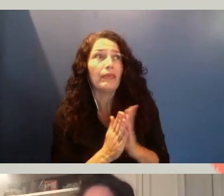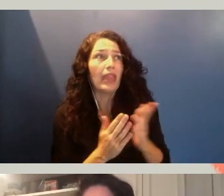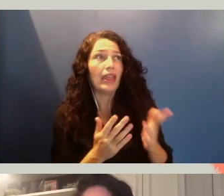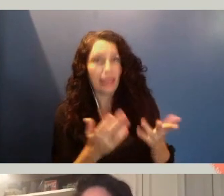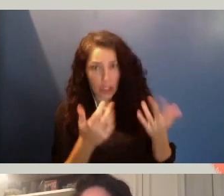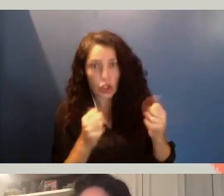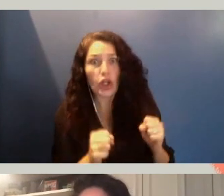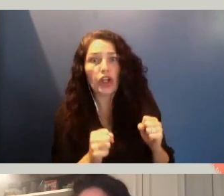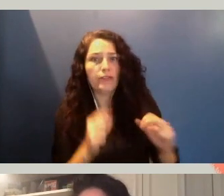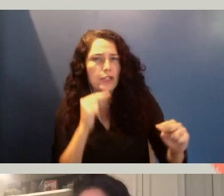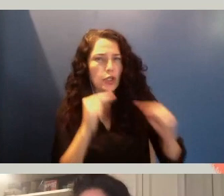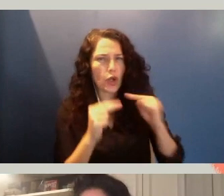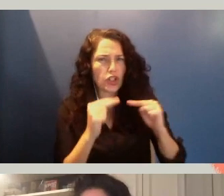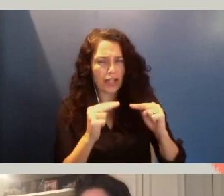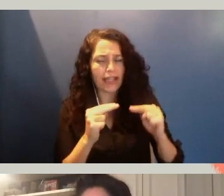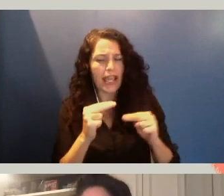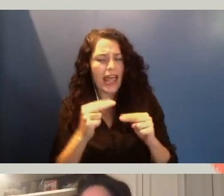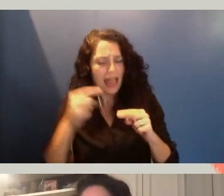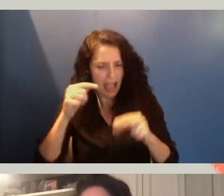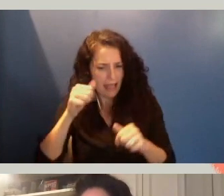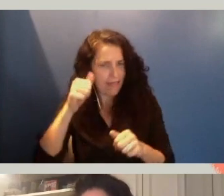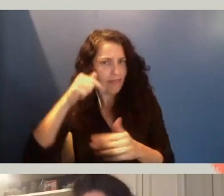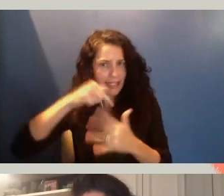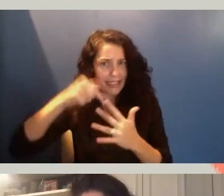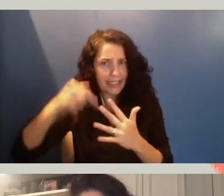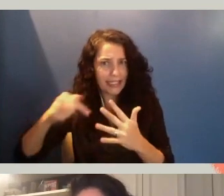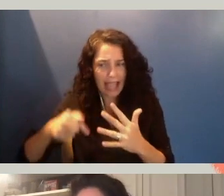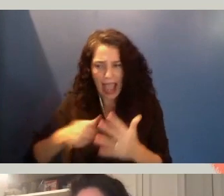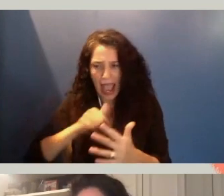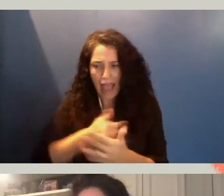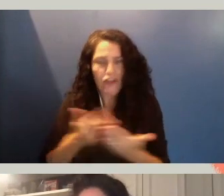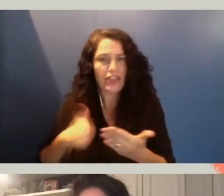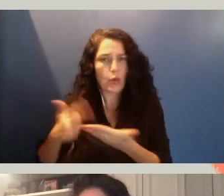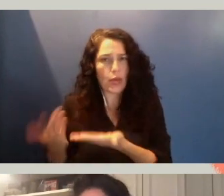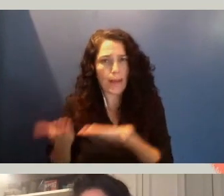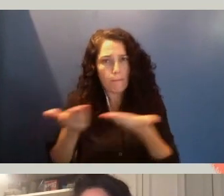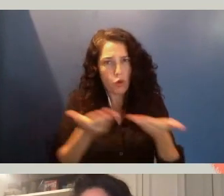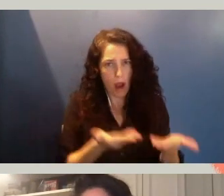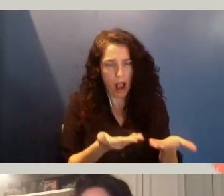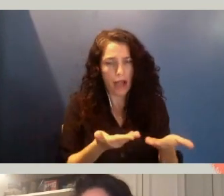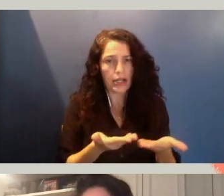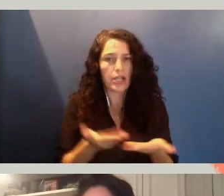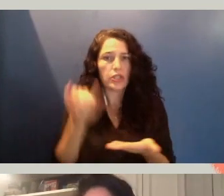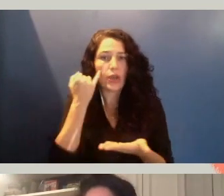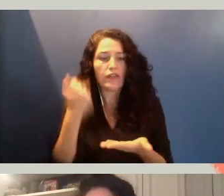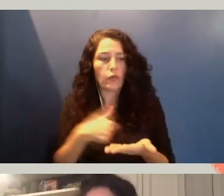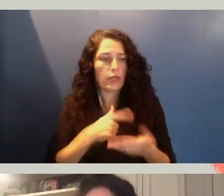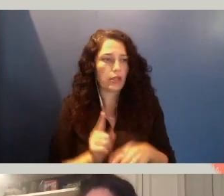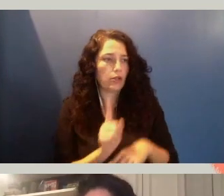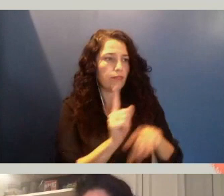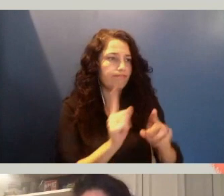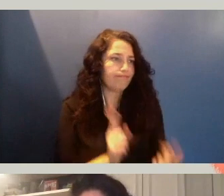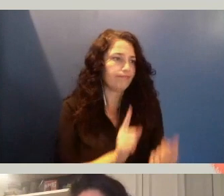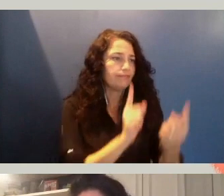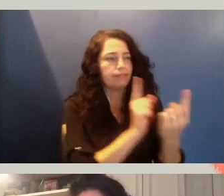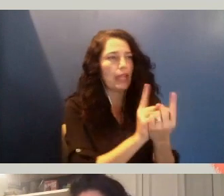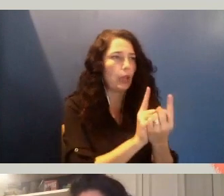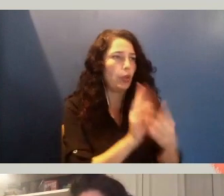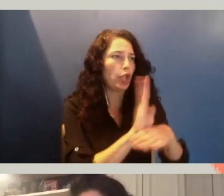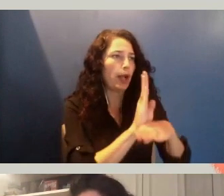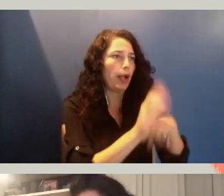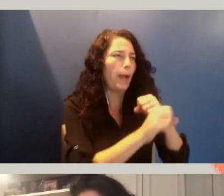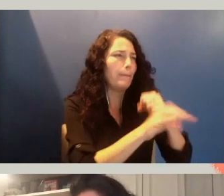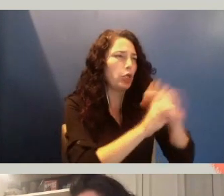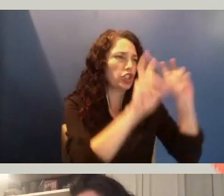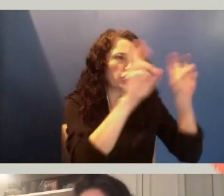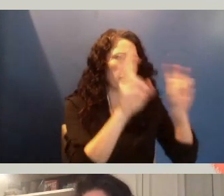And ownership in the projects is what we're losing. So when we go to commercial players, very often we're giving up ownership of that